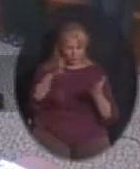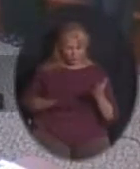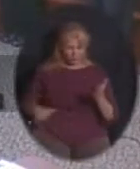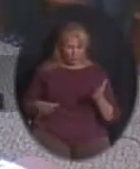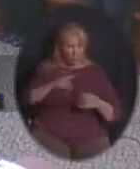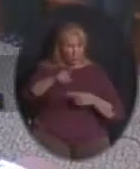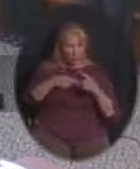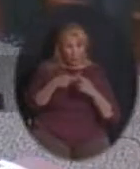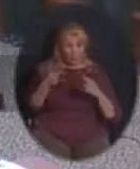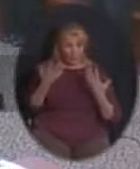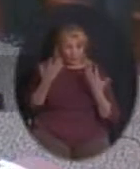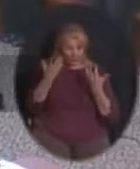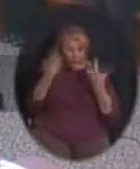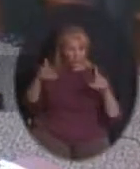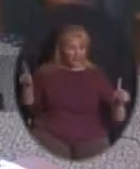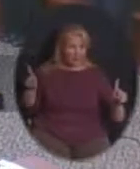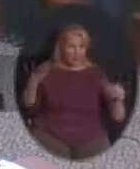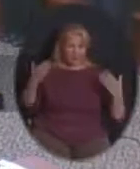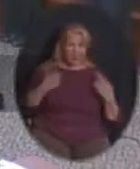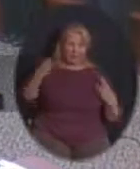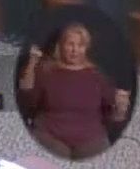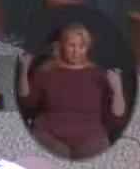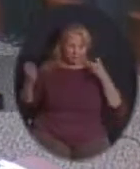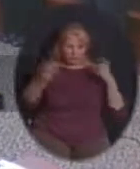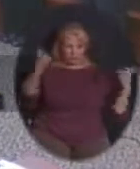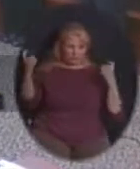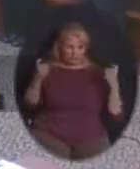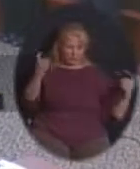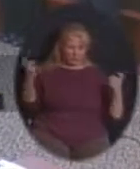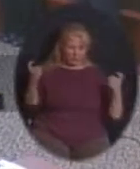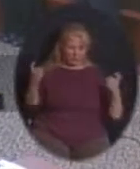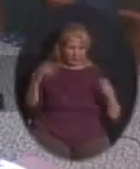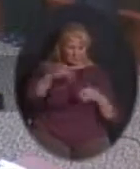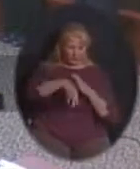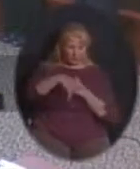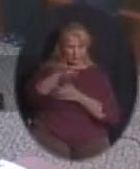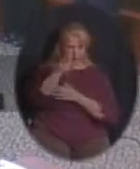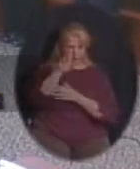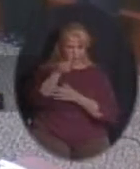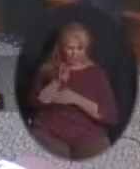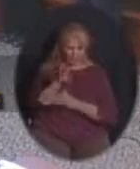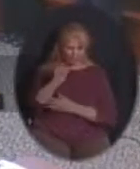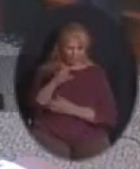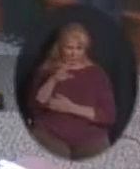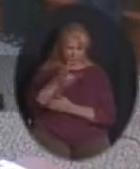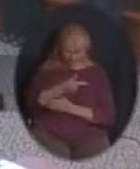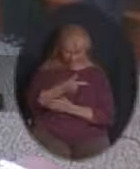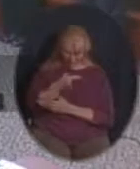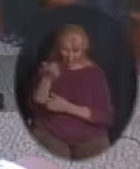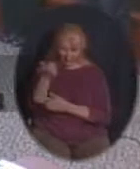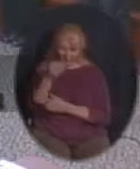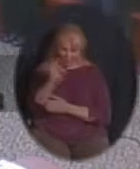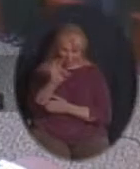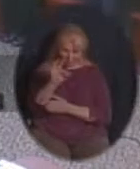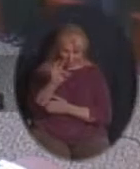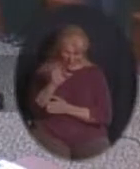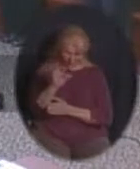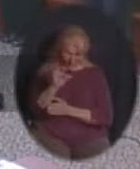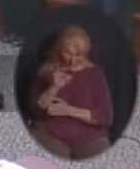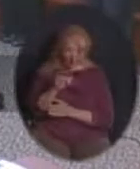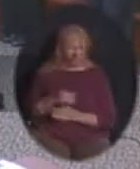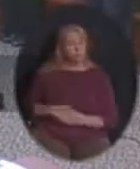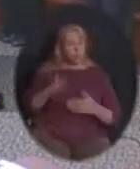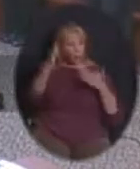Frontier Park on August 19th with Trout Fishing in America, an Emmy-nominated singing group. So we hope that you'll all